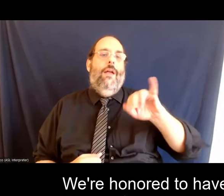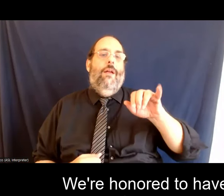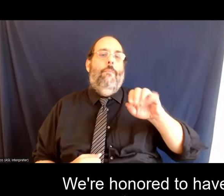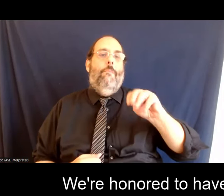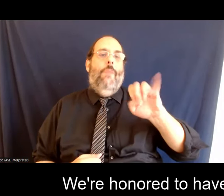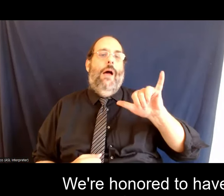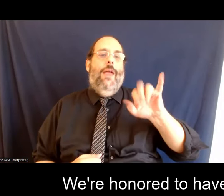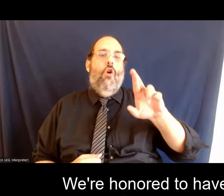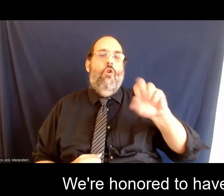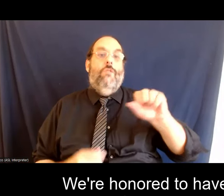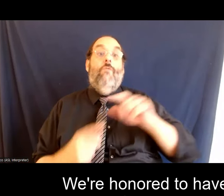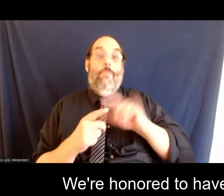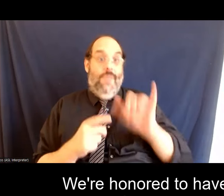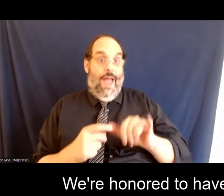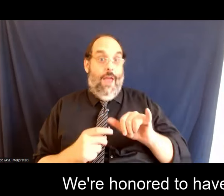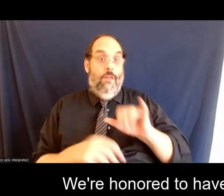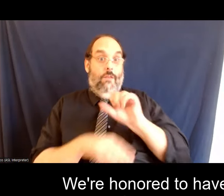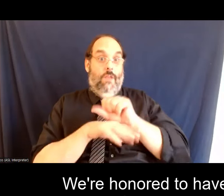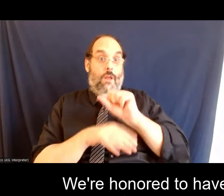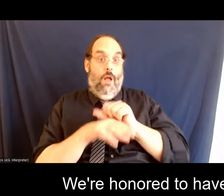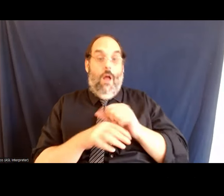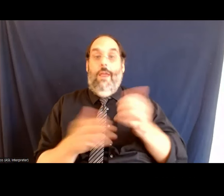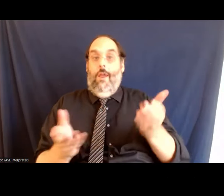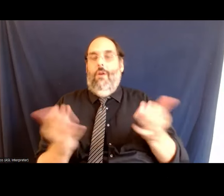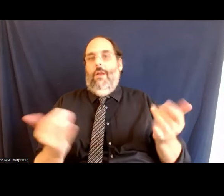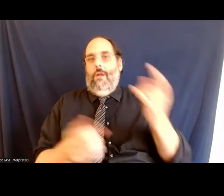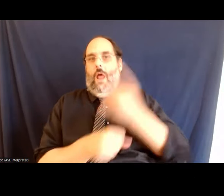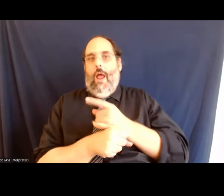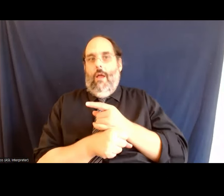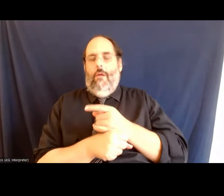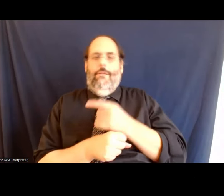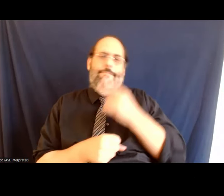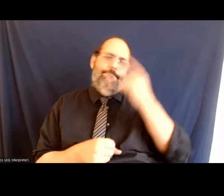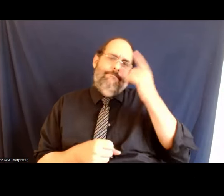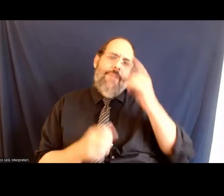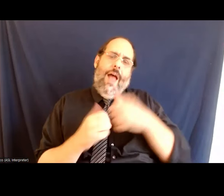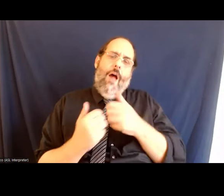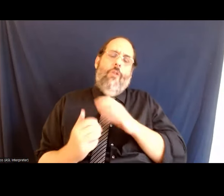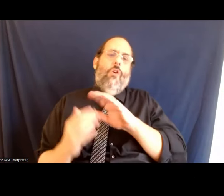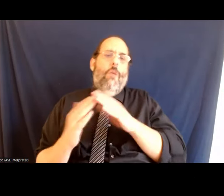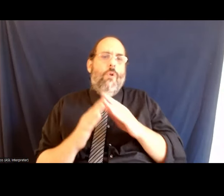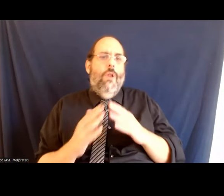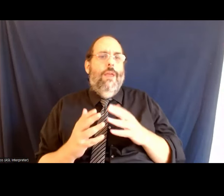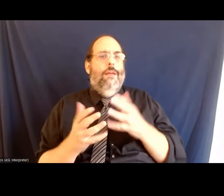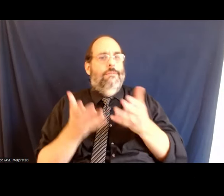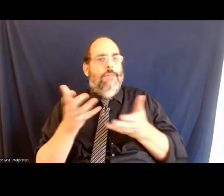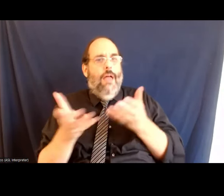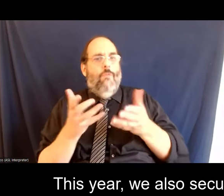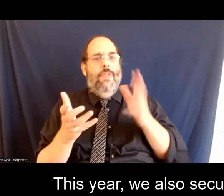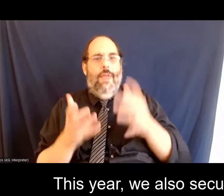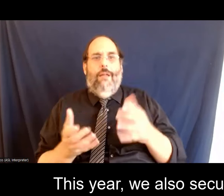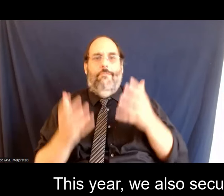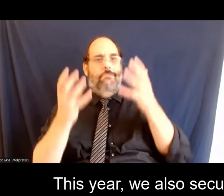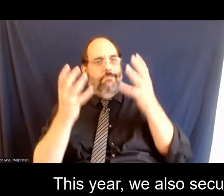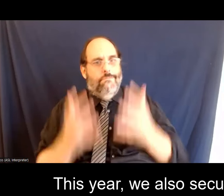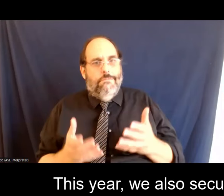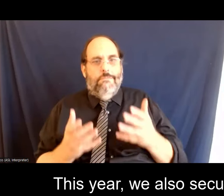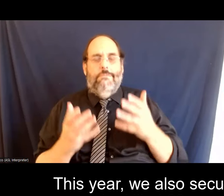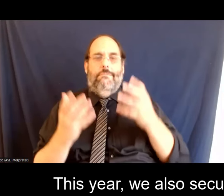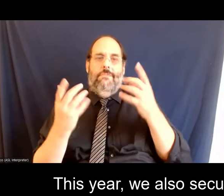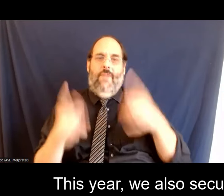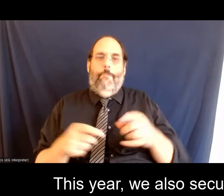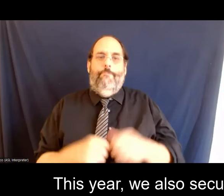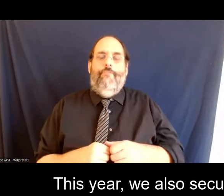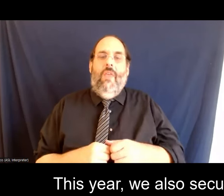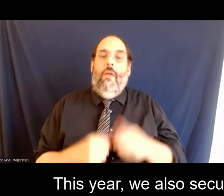the Tree of Life with us today to reflect on how the community has come through that tragedy. This